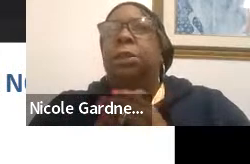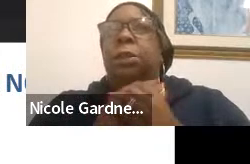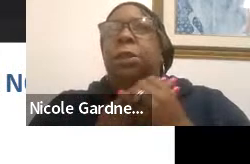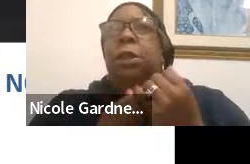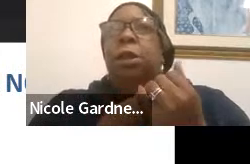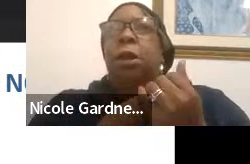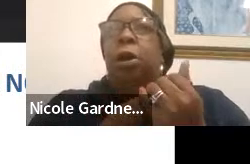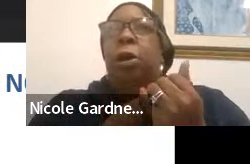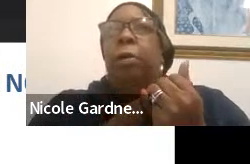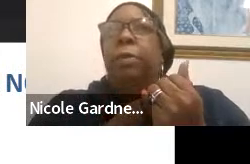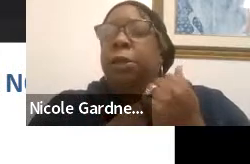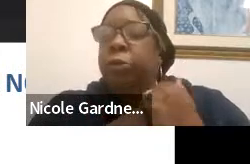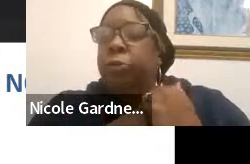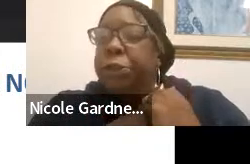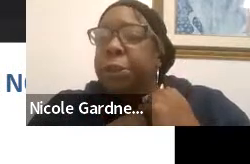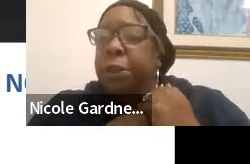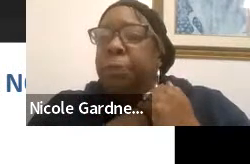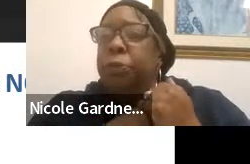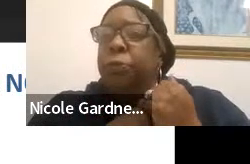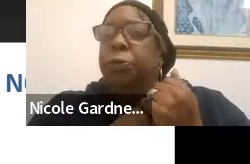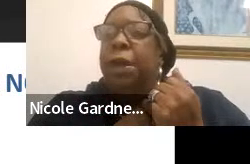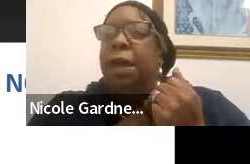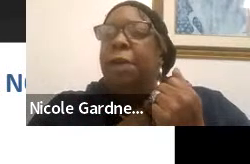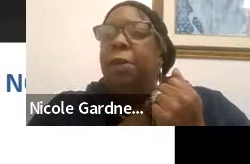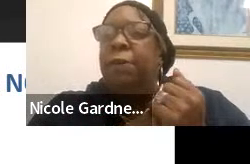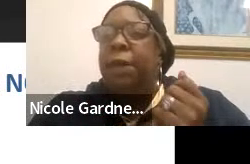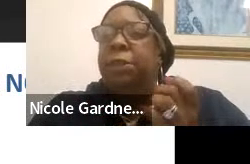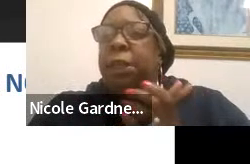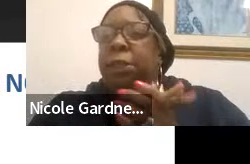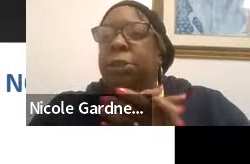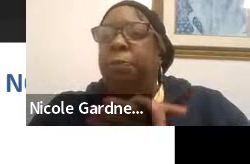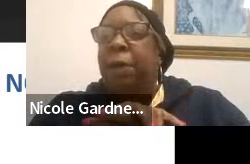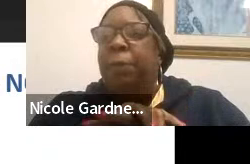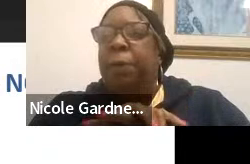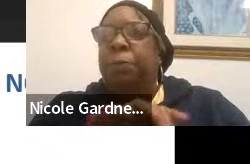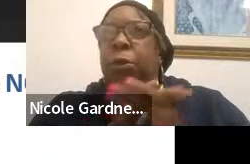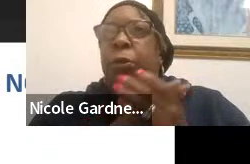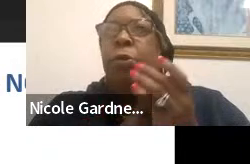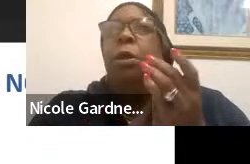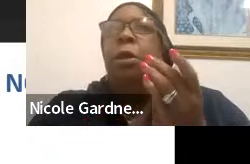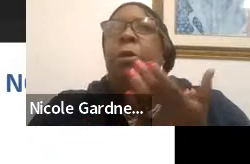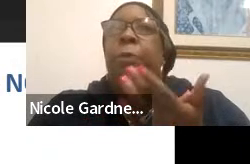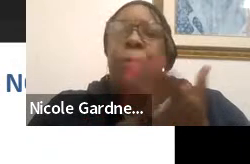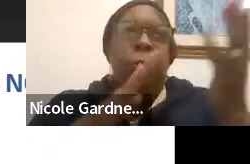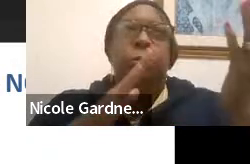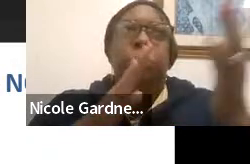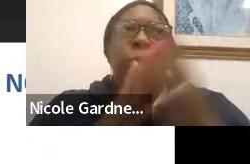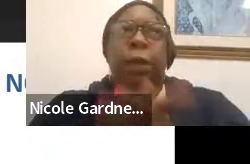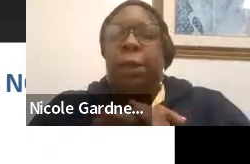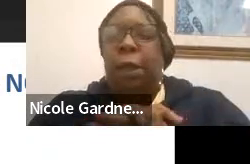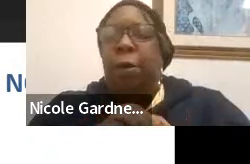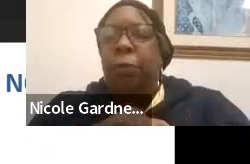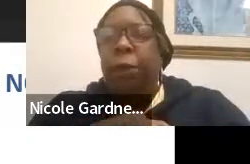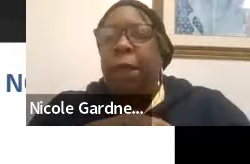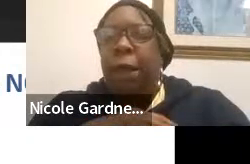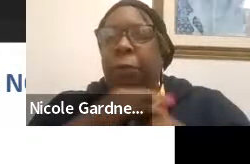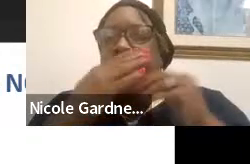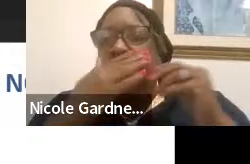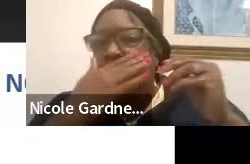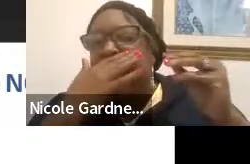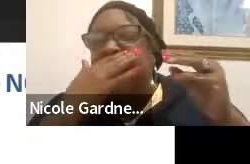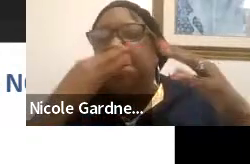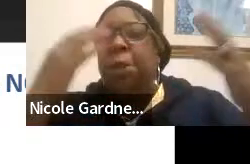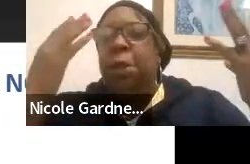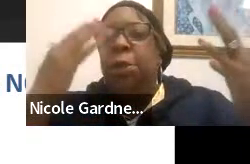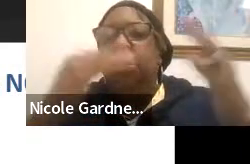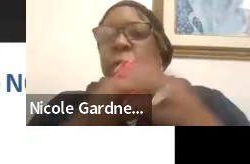a constant increase in numbers when we have our vaccination pop up. So the pros right now are outweighing